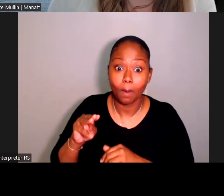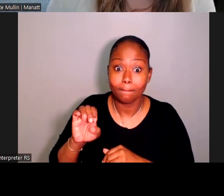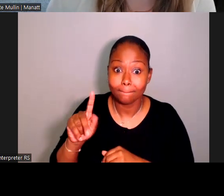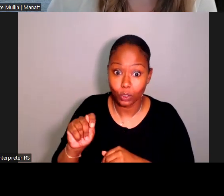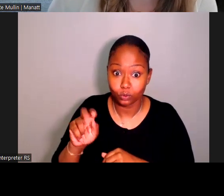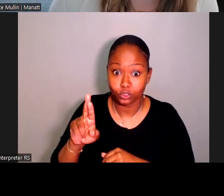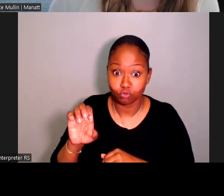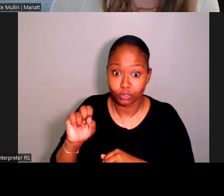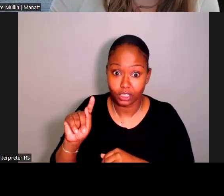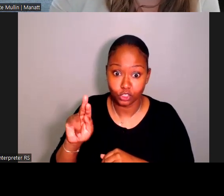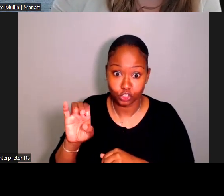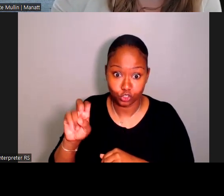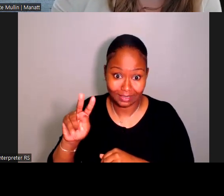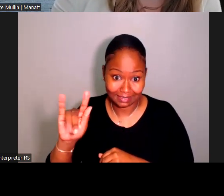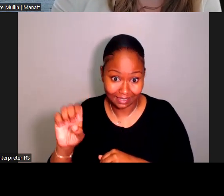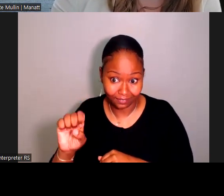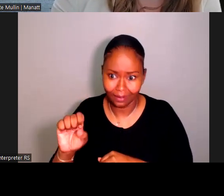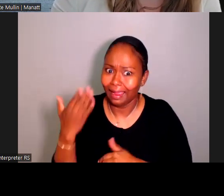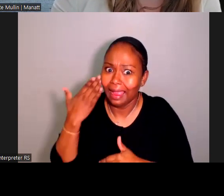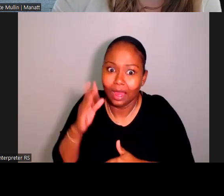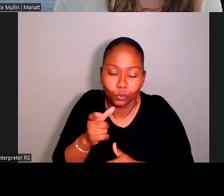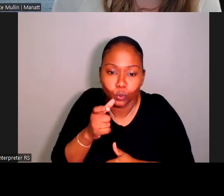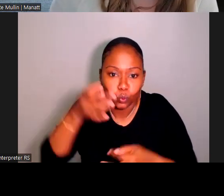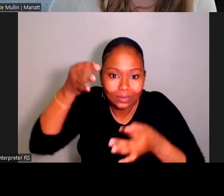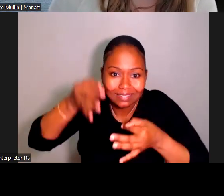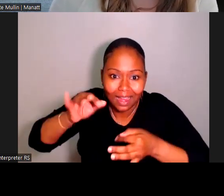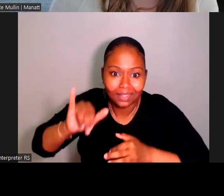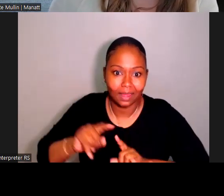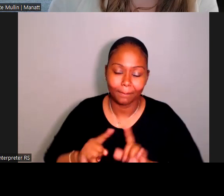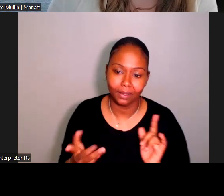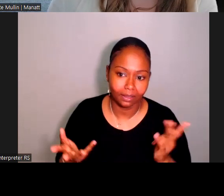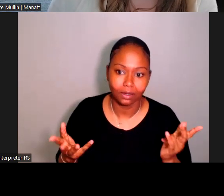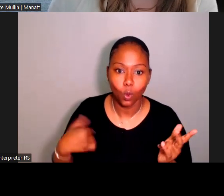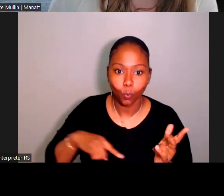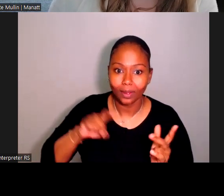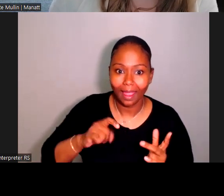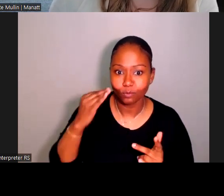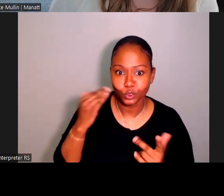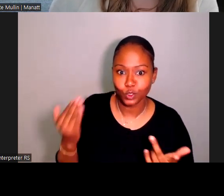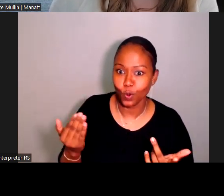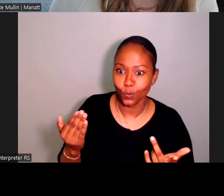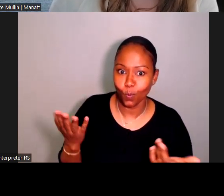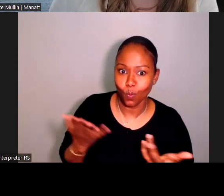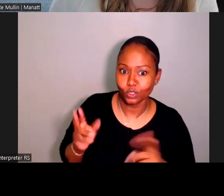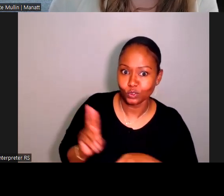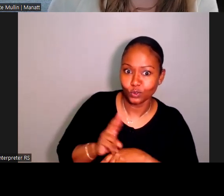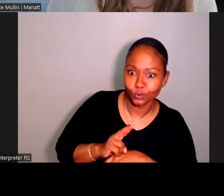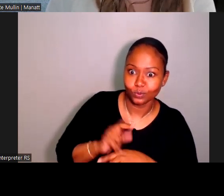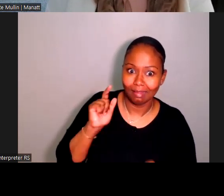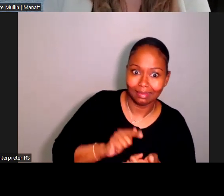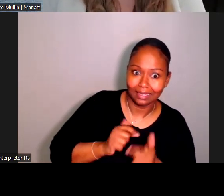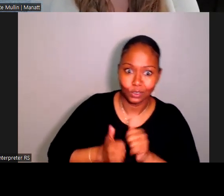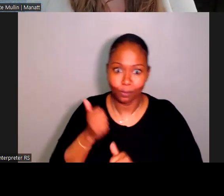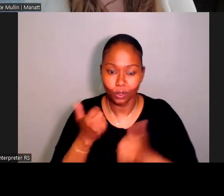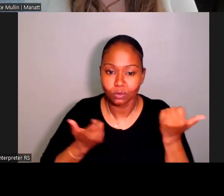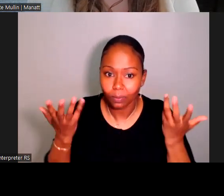I don't know who makes that decision, but that, we have to know what's being used, least restrictive or most